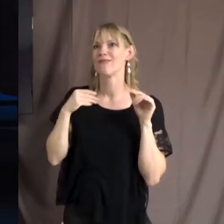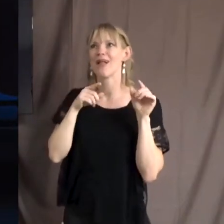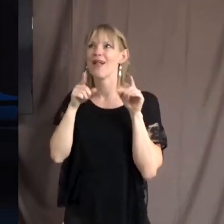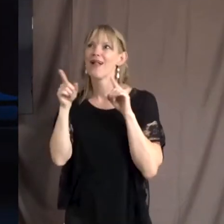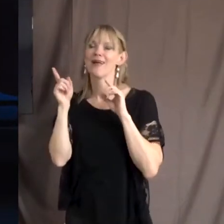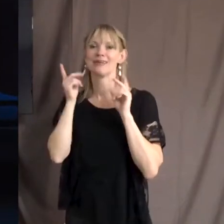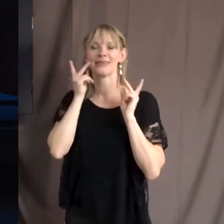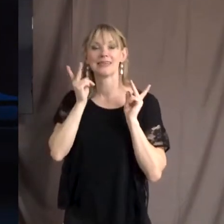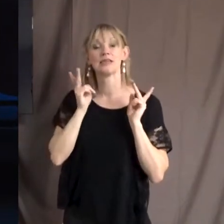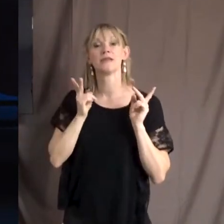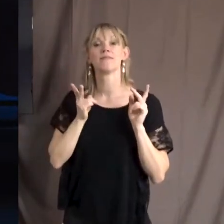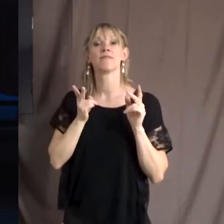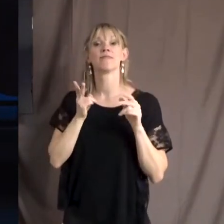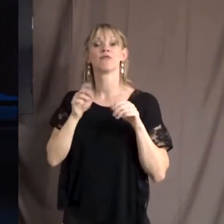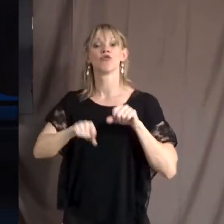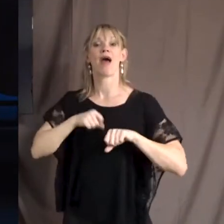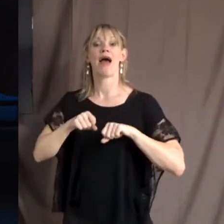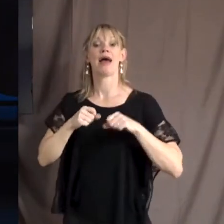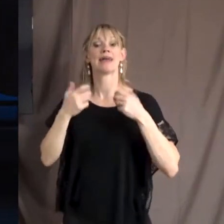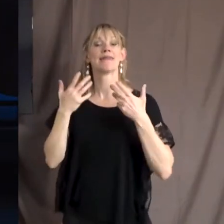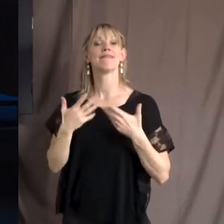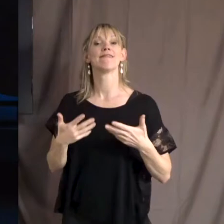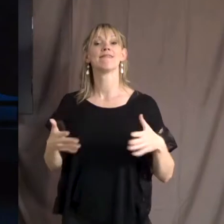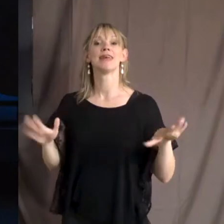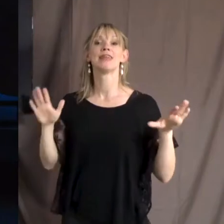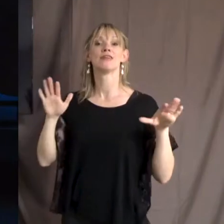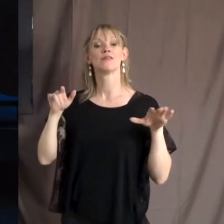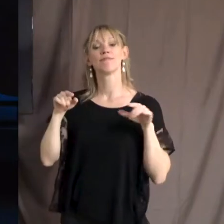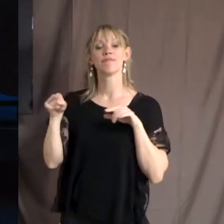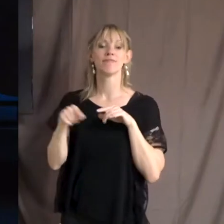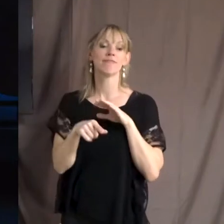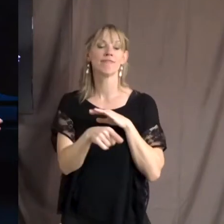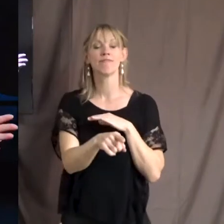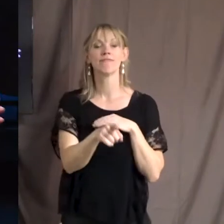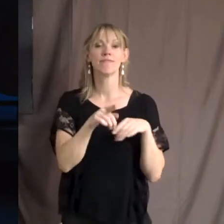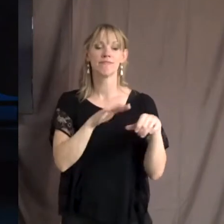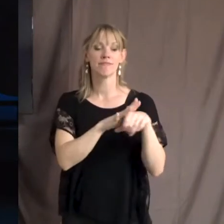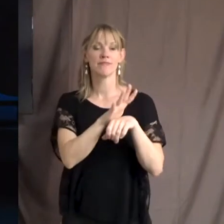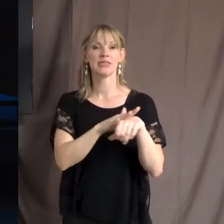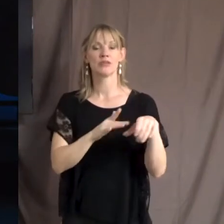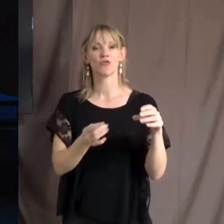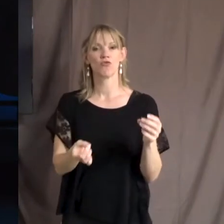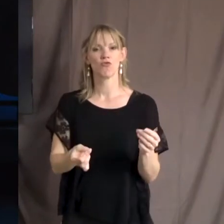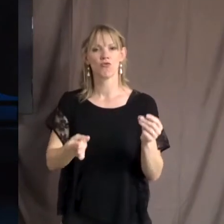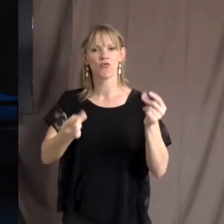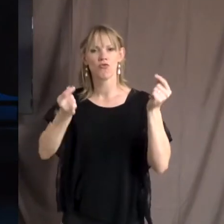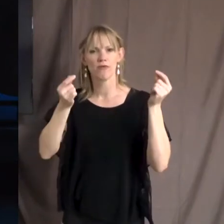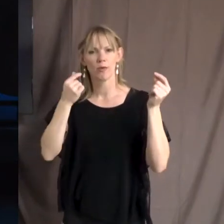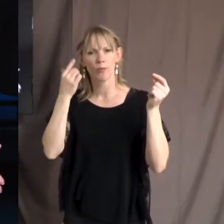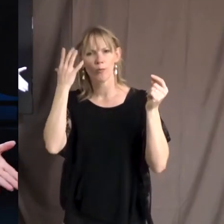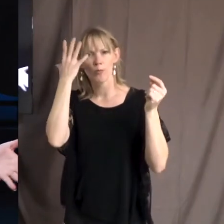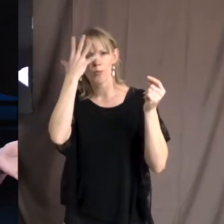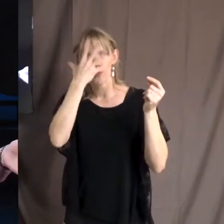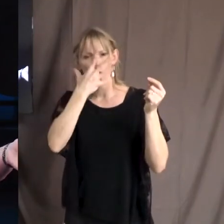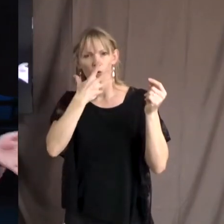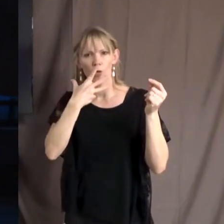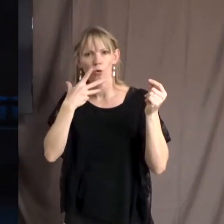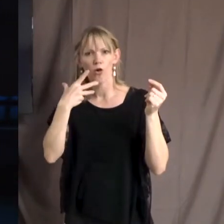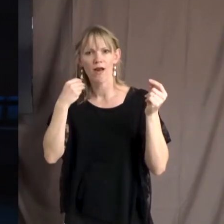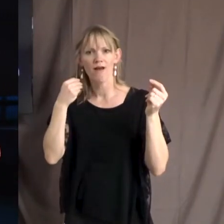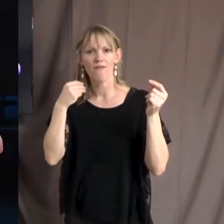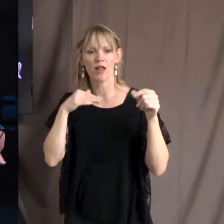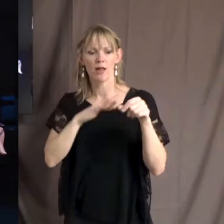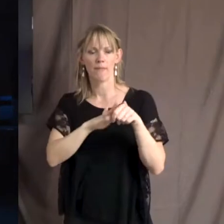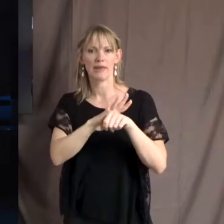come to the end of the ride, and he takes you down to the beach, and all of a sudden, here's this beautiful, still beach